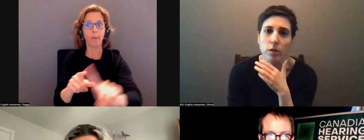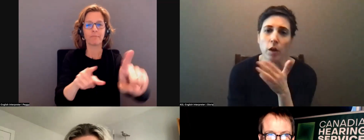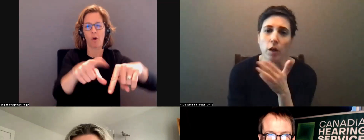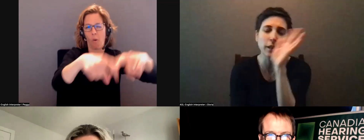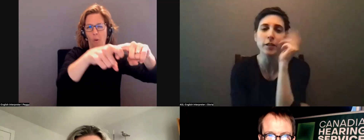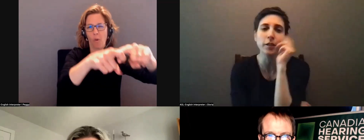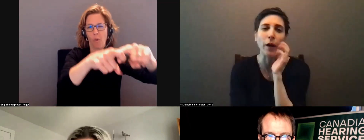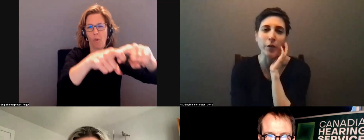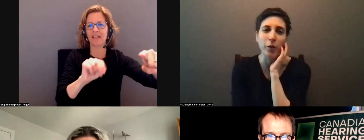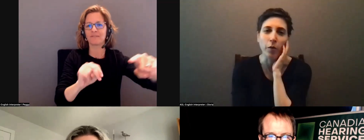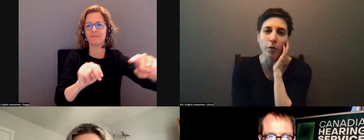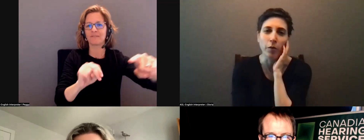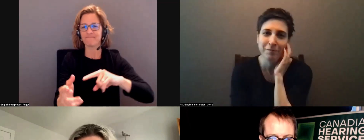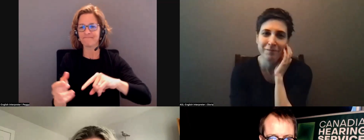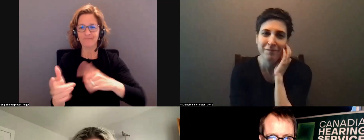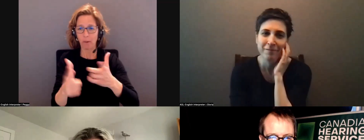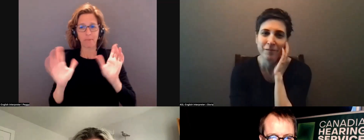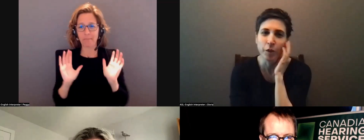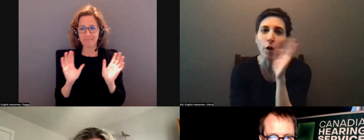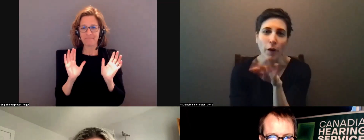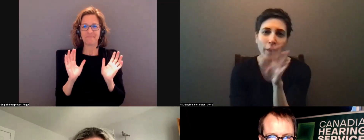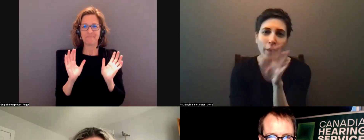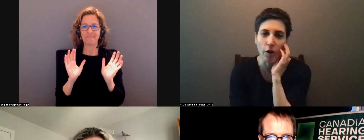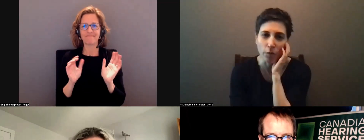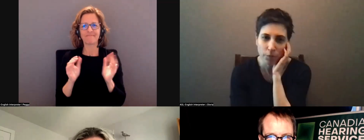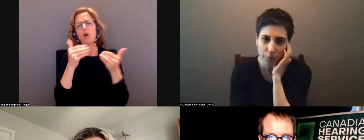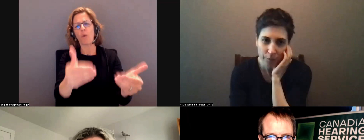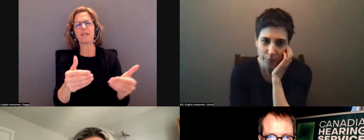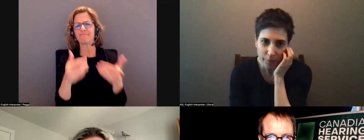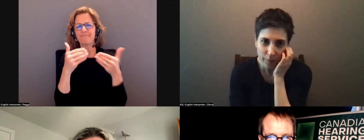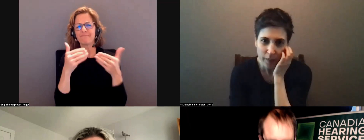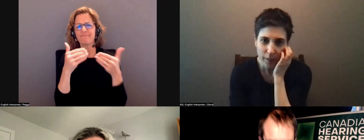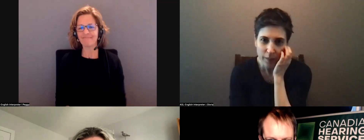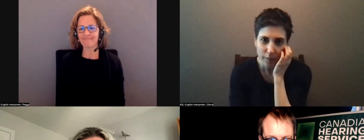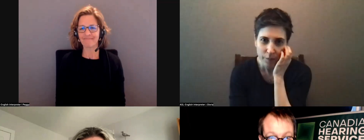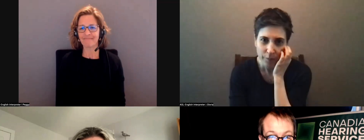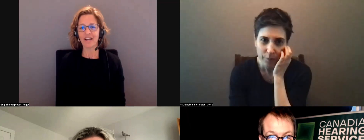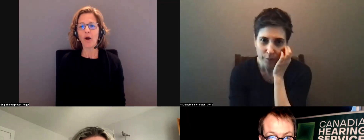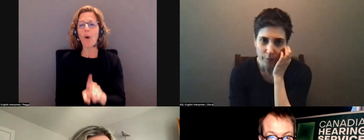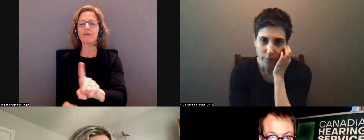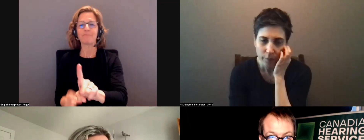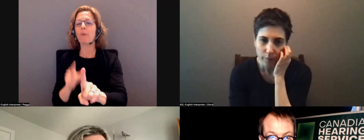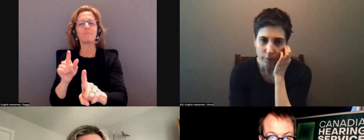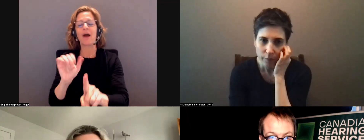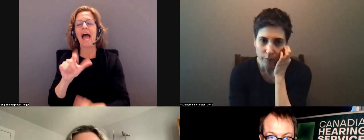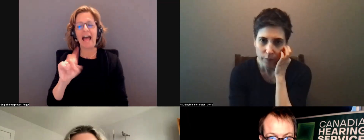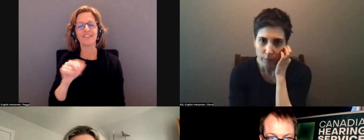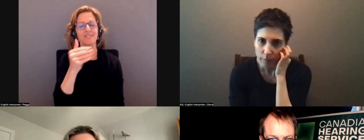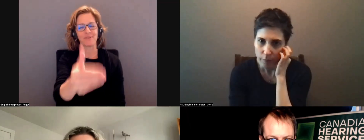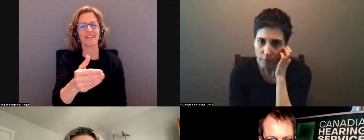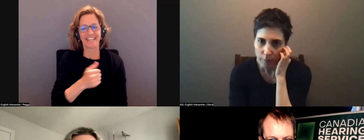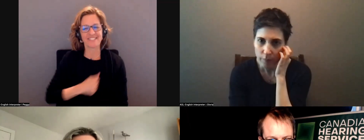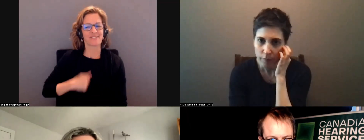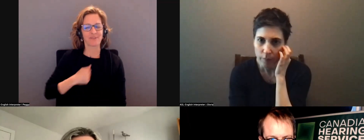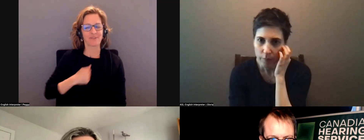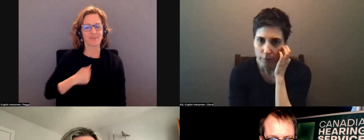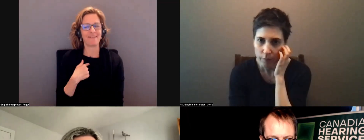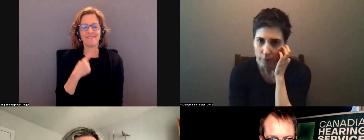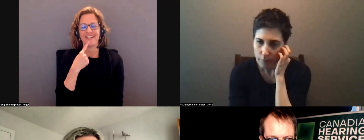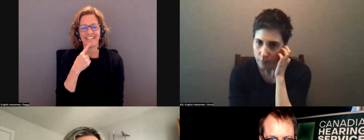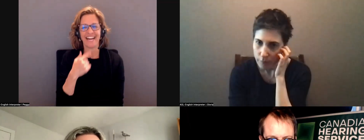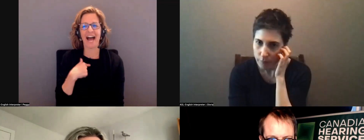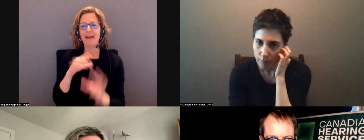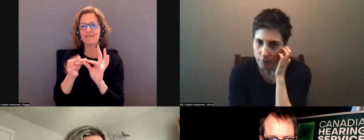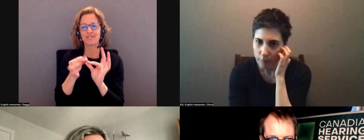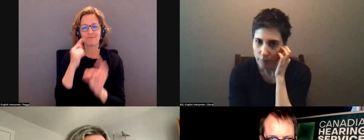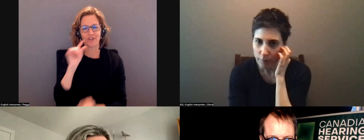Oh, you know what? You go, and then I'll go. With my personal Gmail or Google account, I've done the same